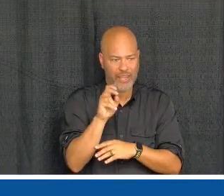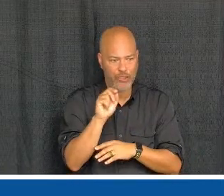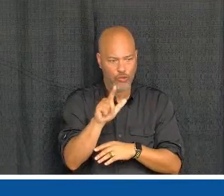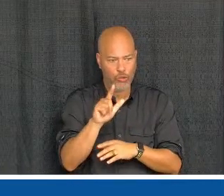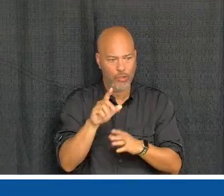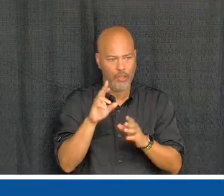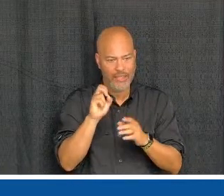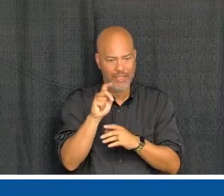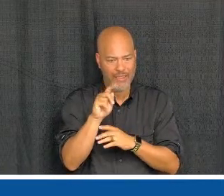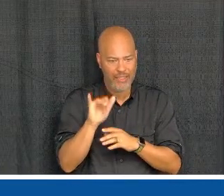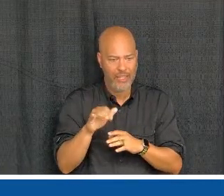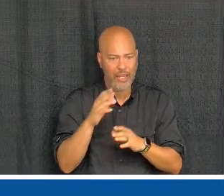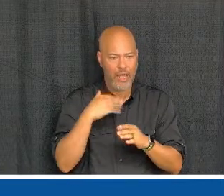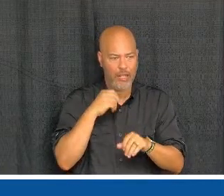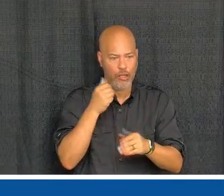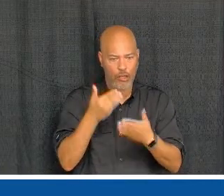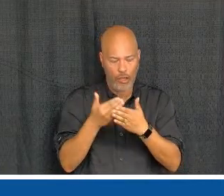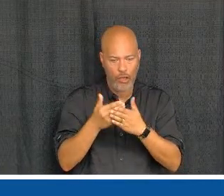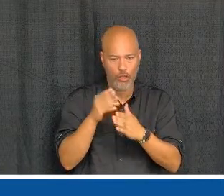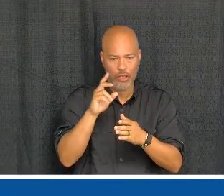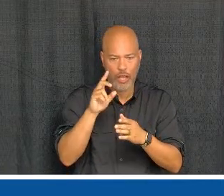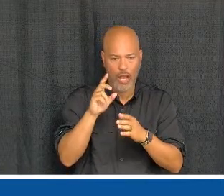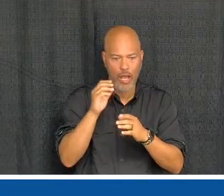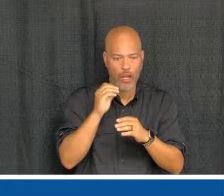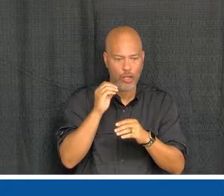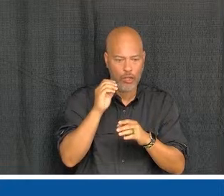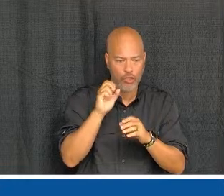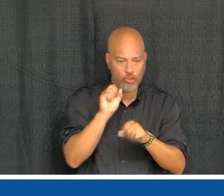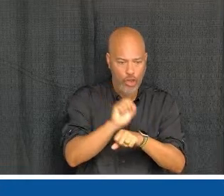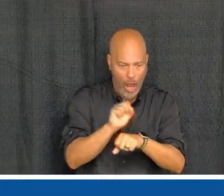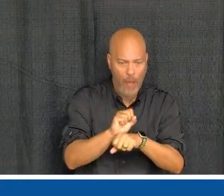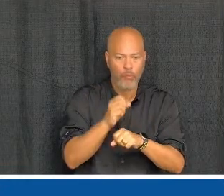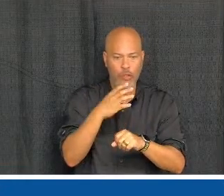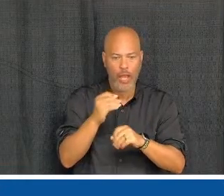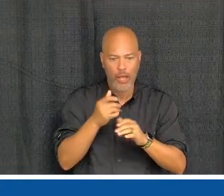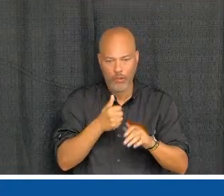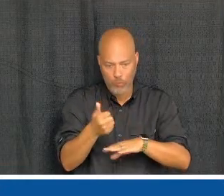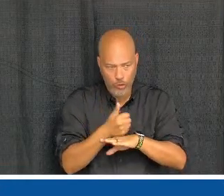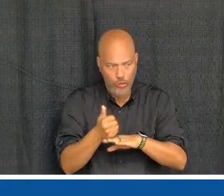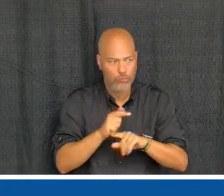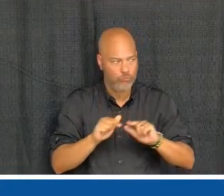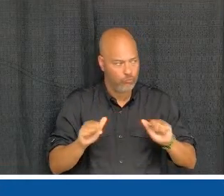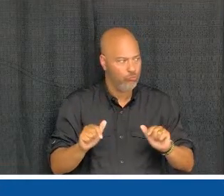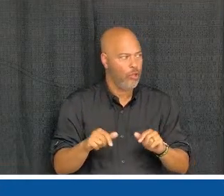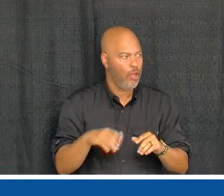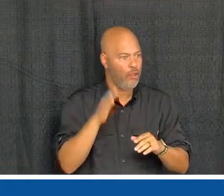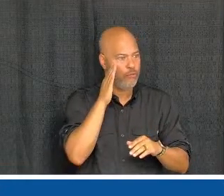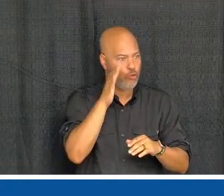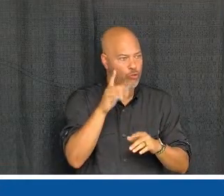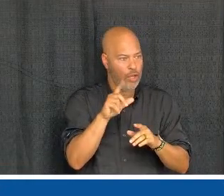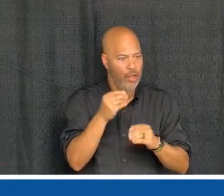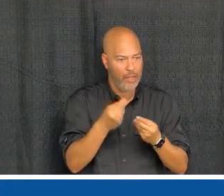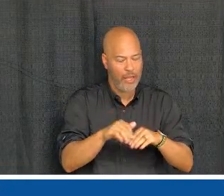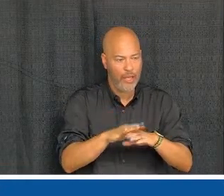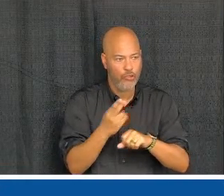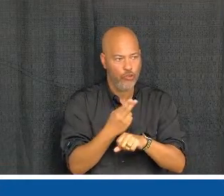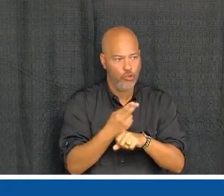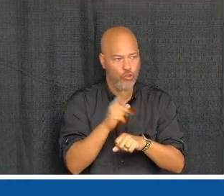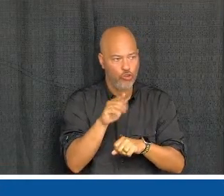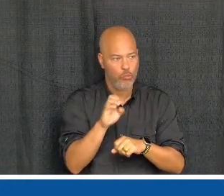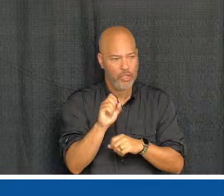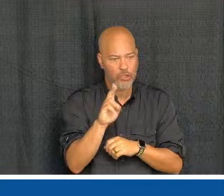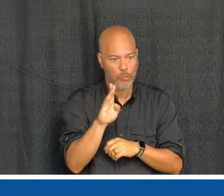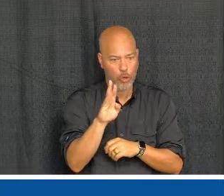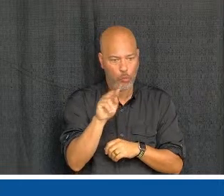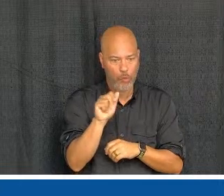roads, existing jobs, and commercial nodes. The future land use opinion map indicates that the future land use of this property should be suburban